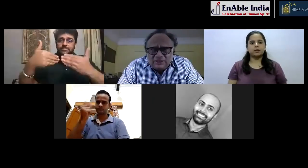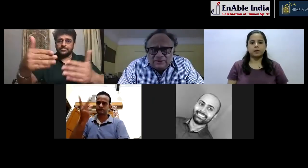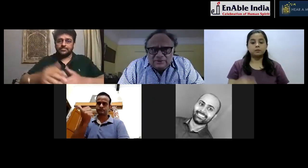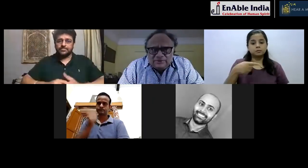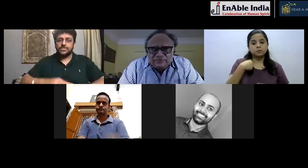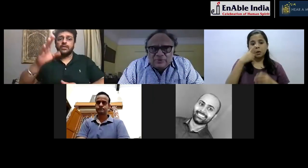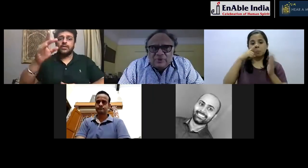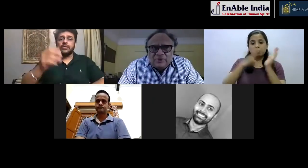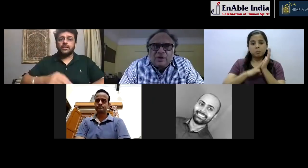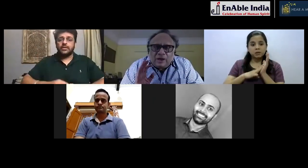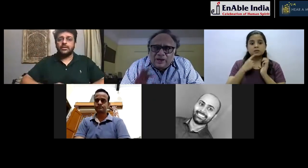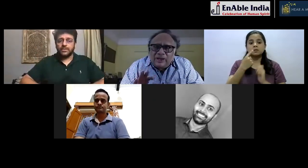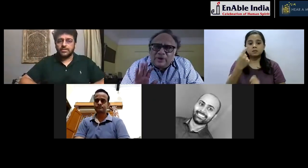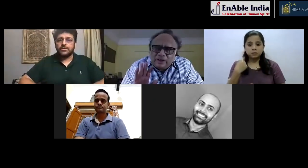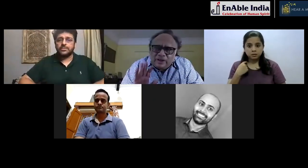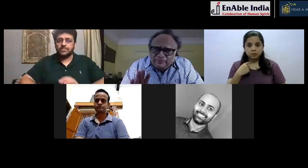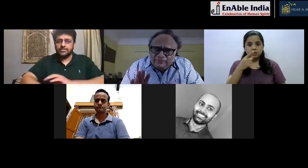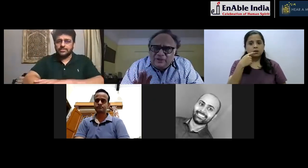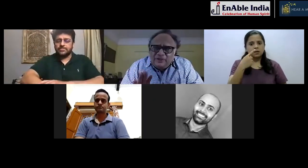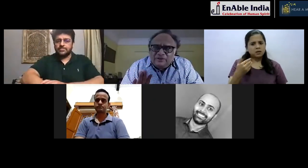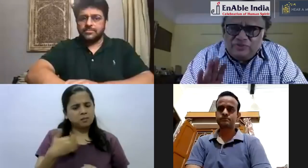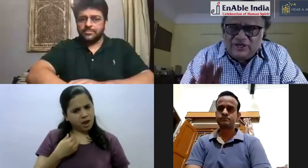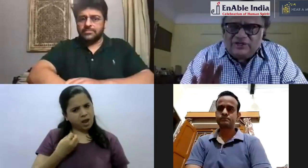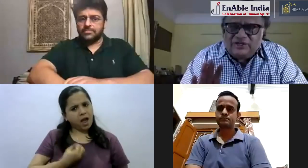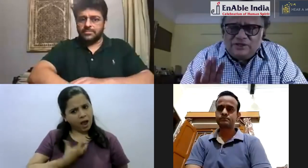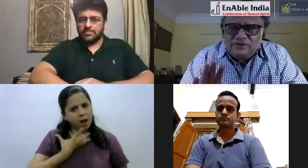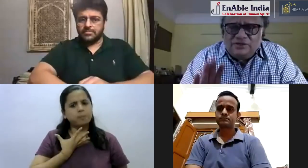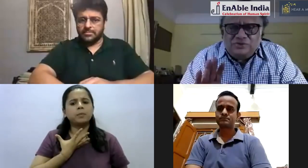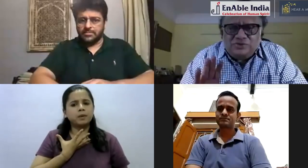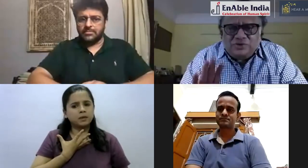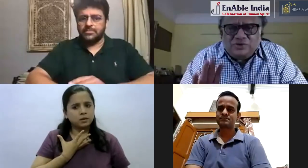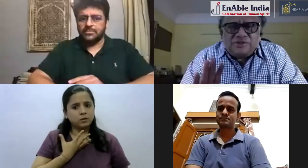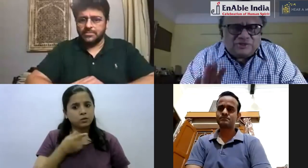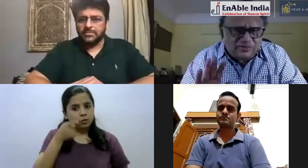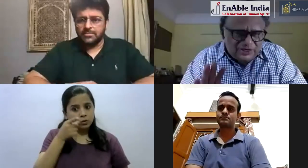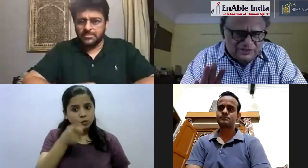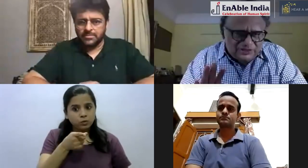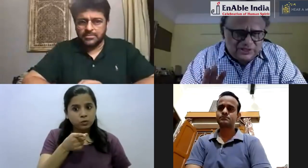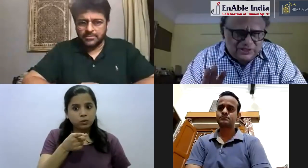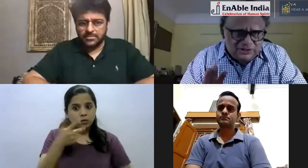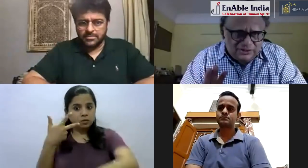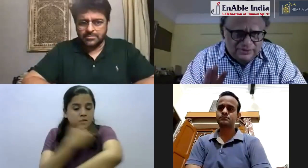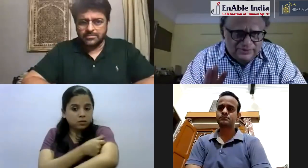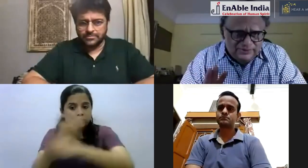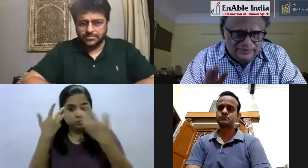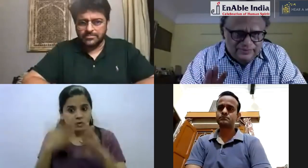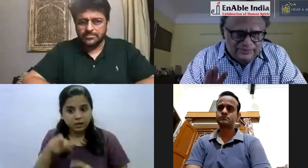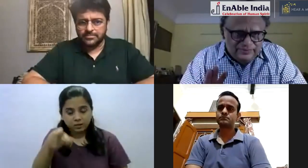Manisha, I'm happy that you got yourself vaccinated.